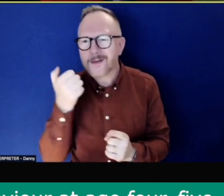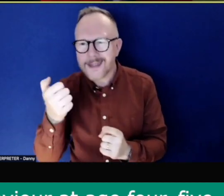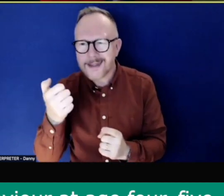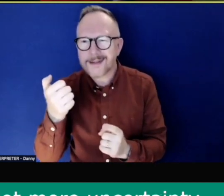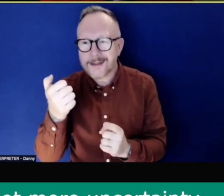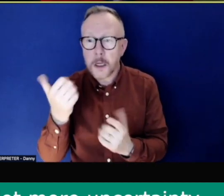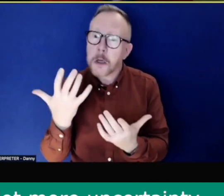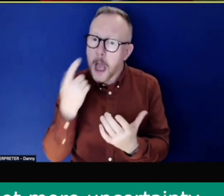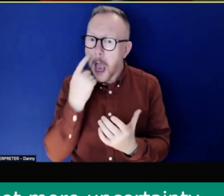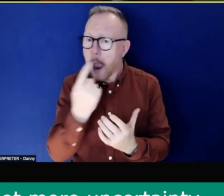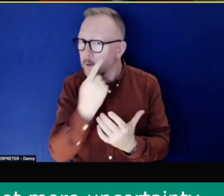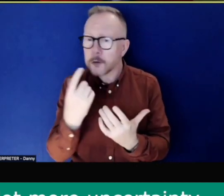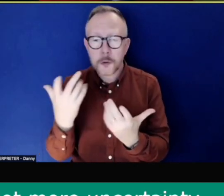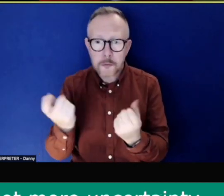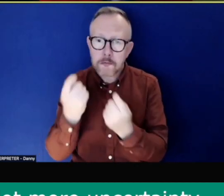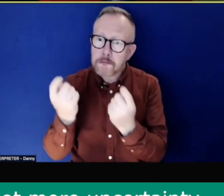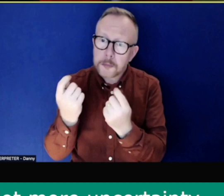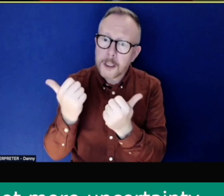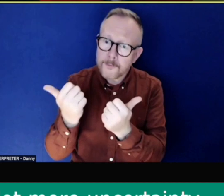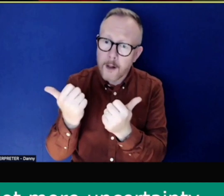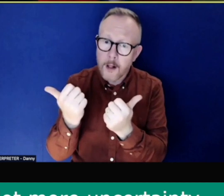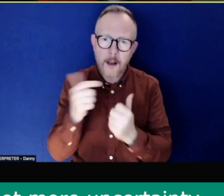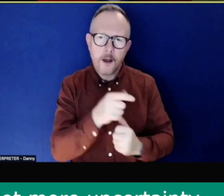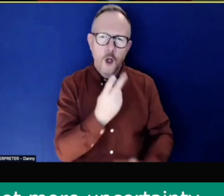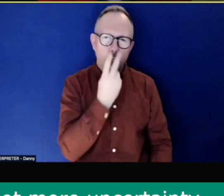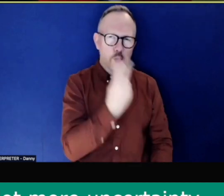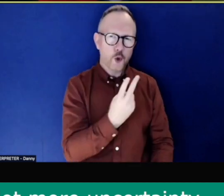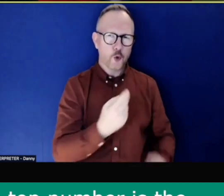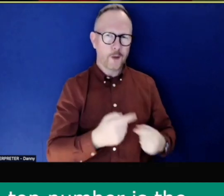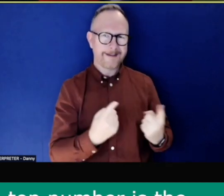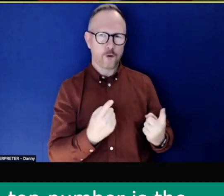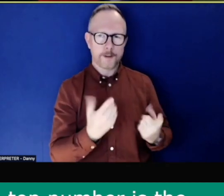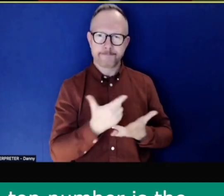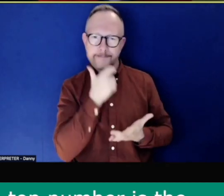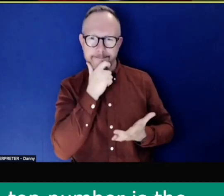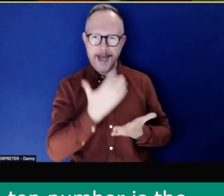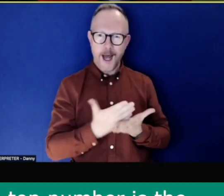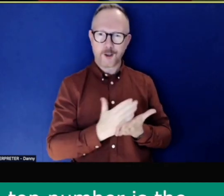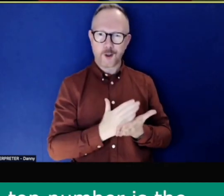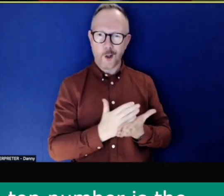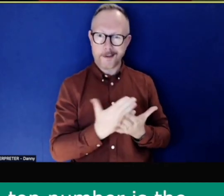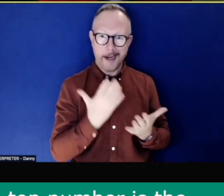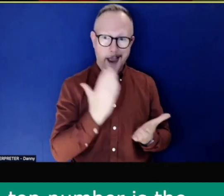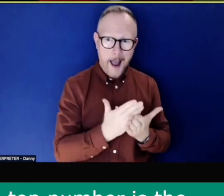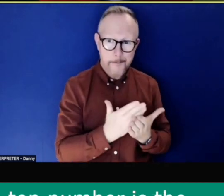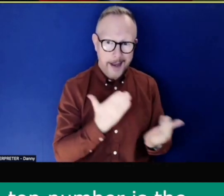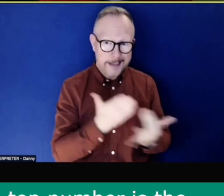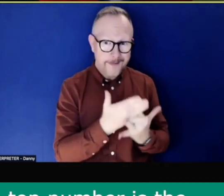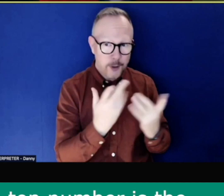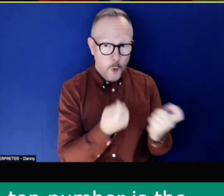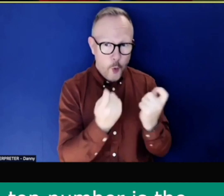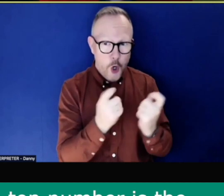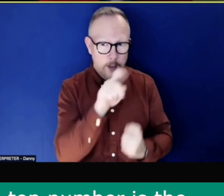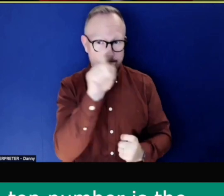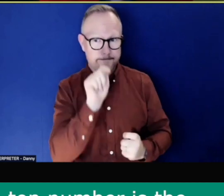to work. But going in to see 1 and 2-year-olds, there's a lot more uncertainty. And so what we have in the right-hand column here is the top number is